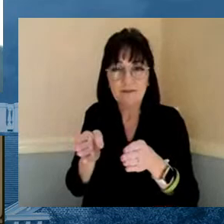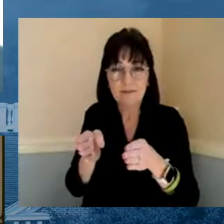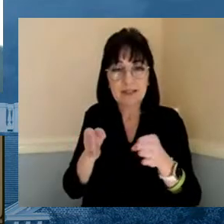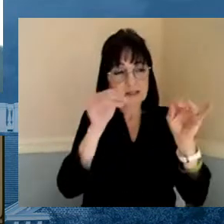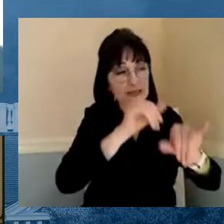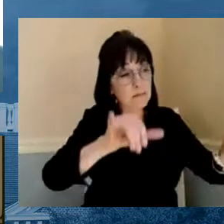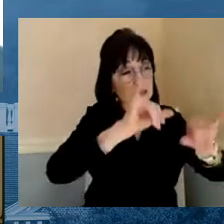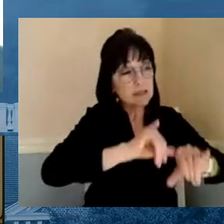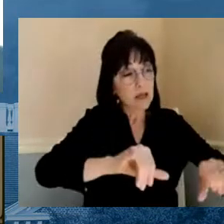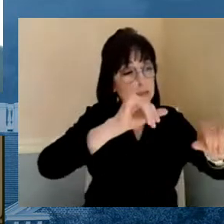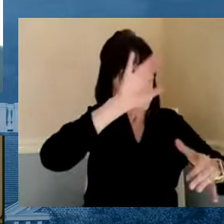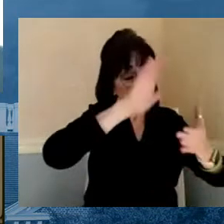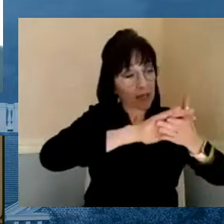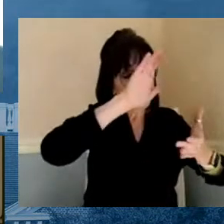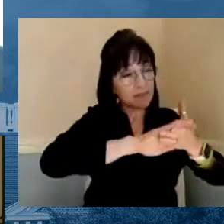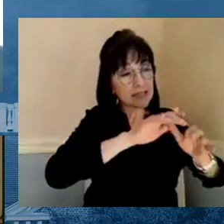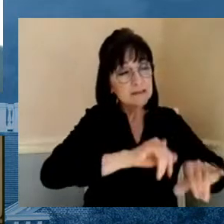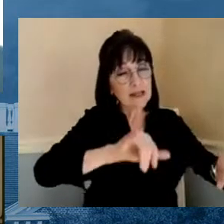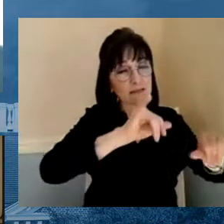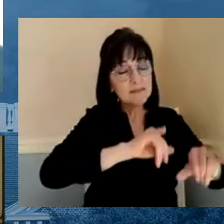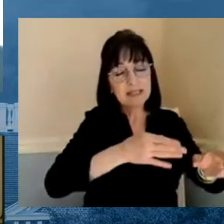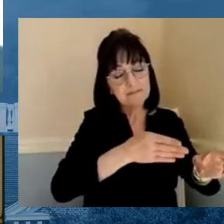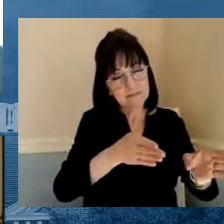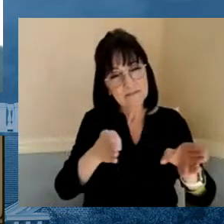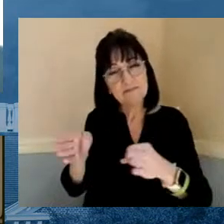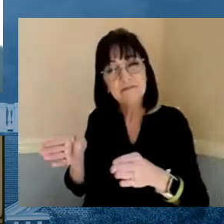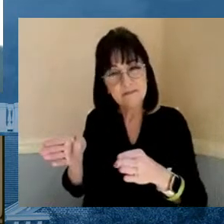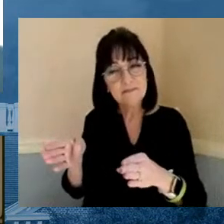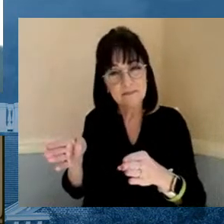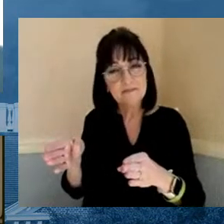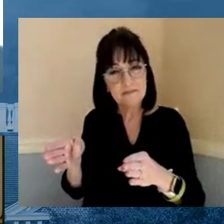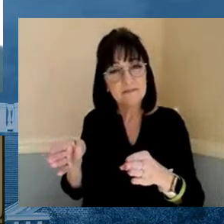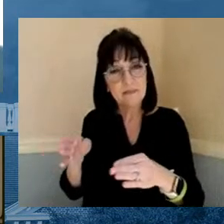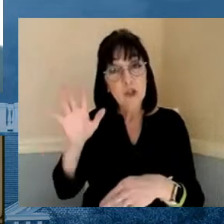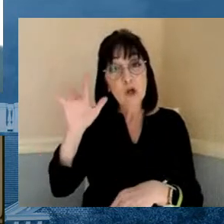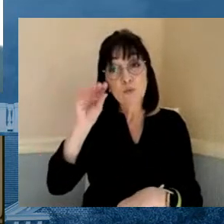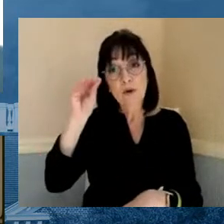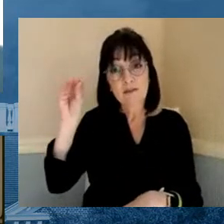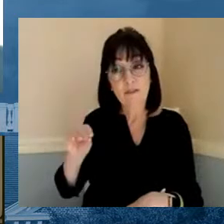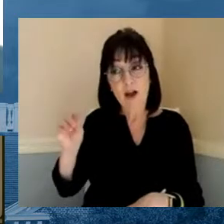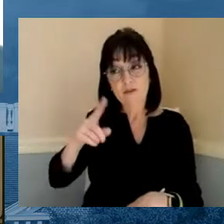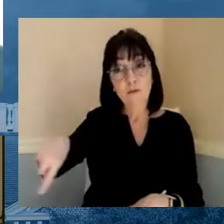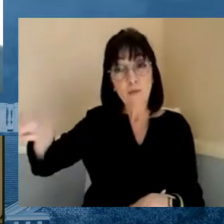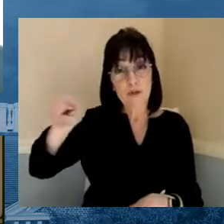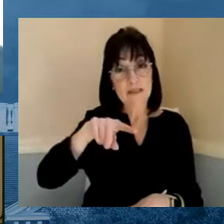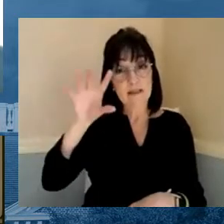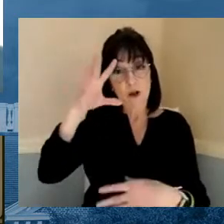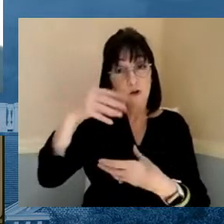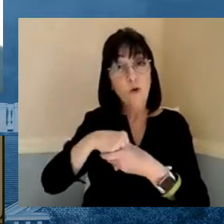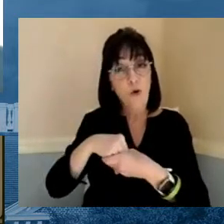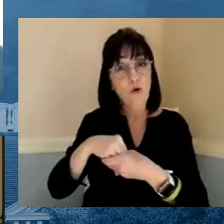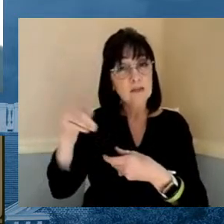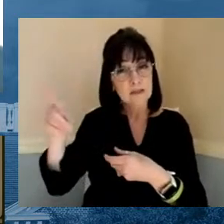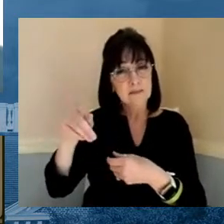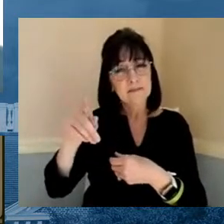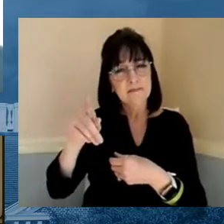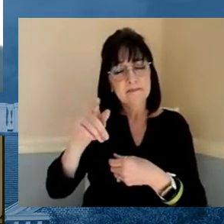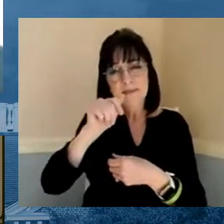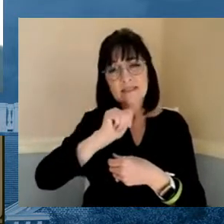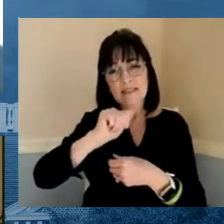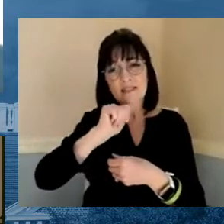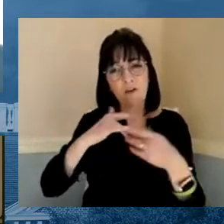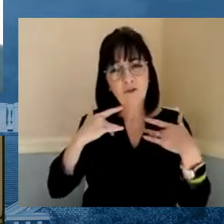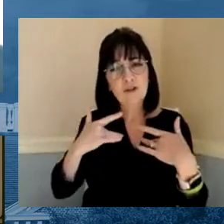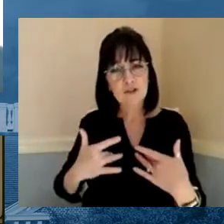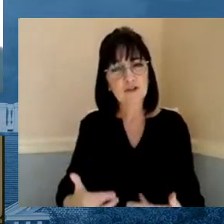25% of the neurotypical population suffers from depression sometime in their life. That's a lot. In the autistic community,